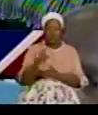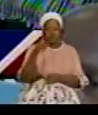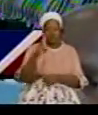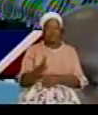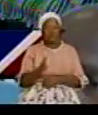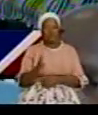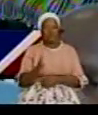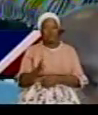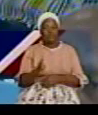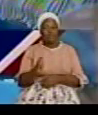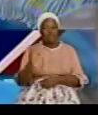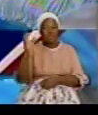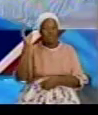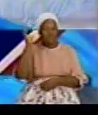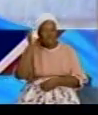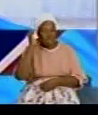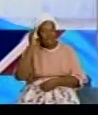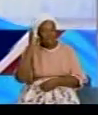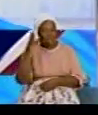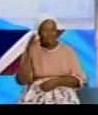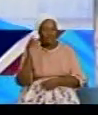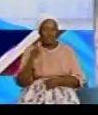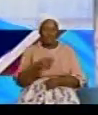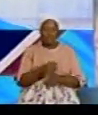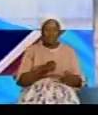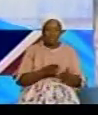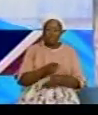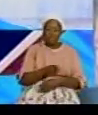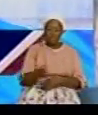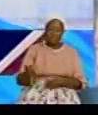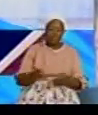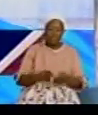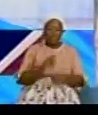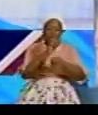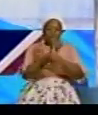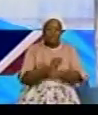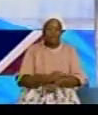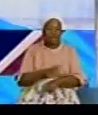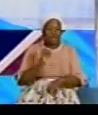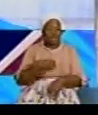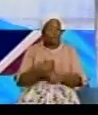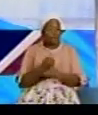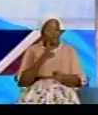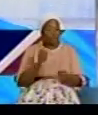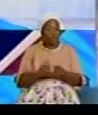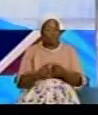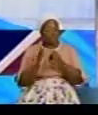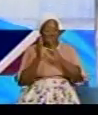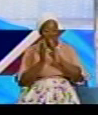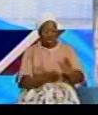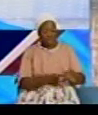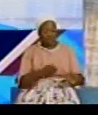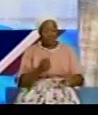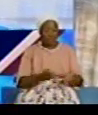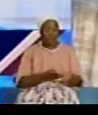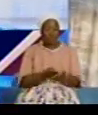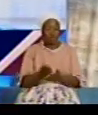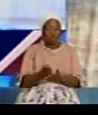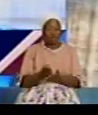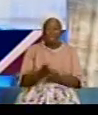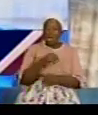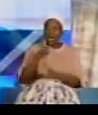those traditional Pharisees can make a person depart from the faith. And looking at